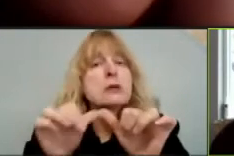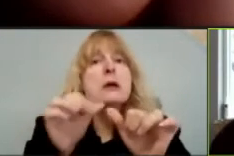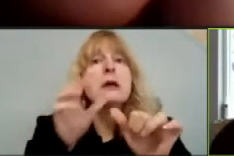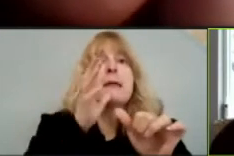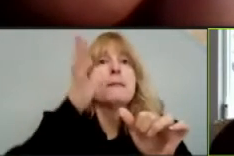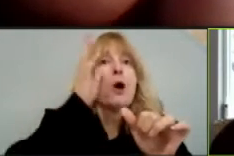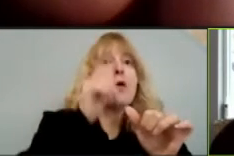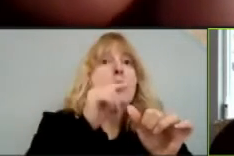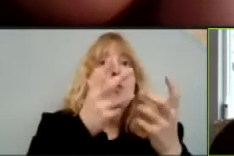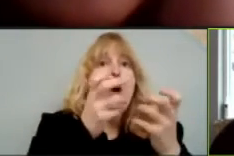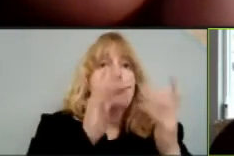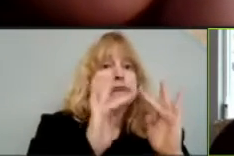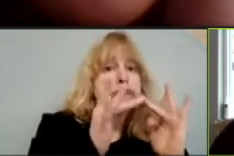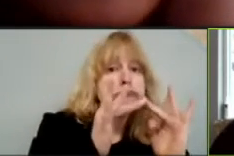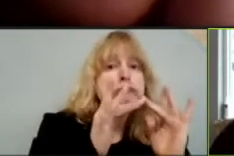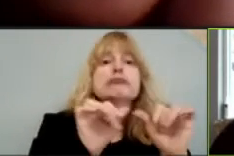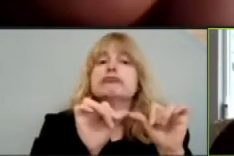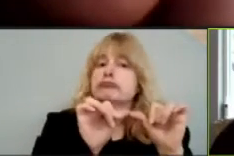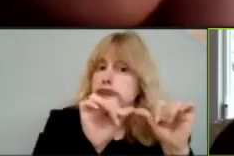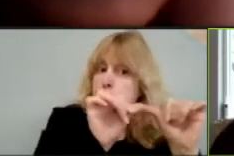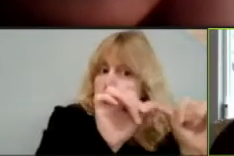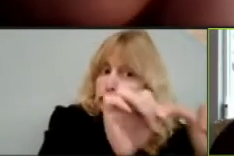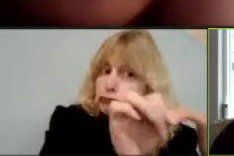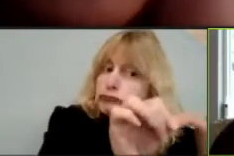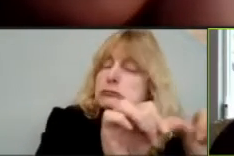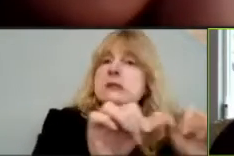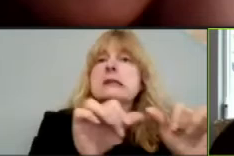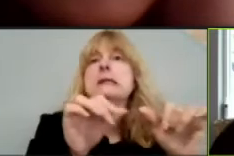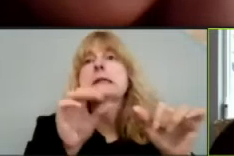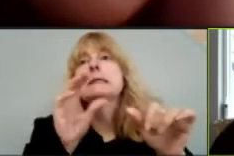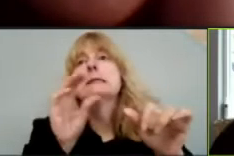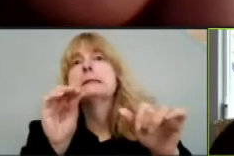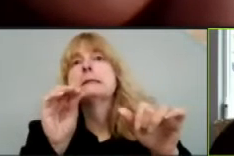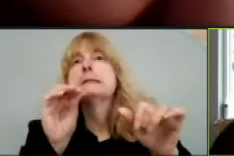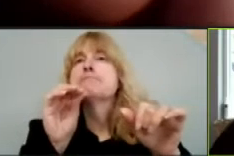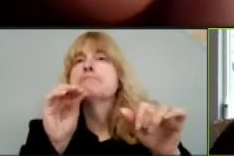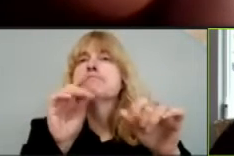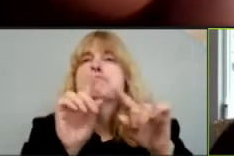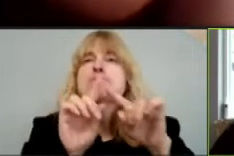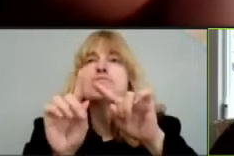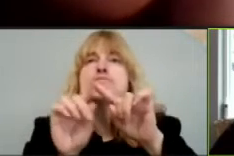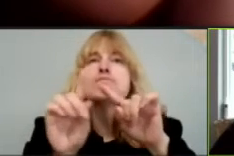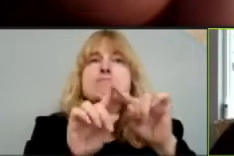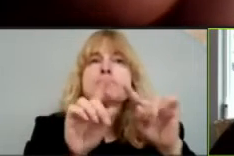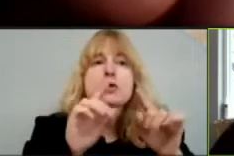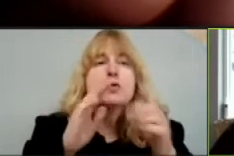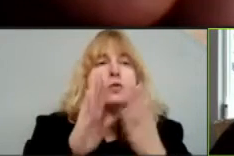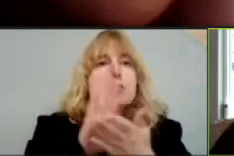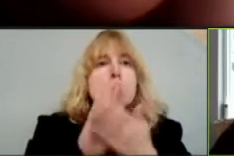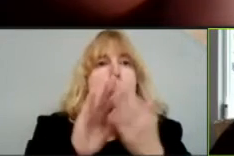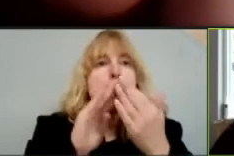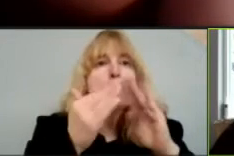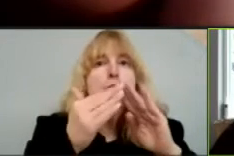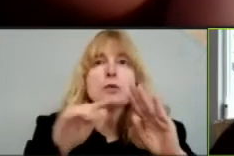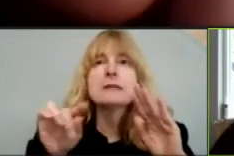well. And it ranges. Every school community is different, and every school's sort of protocols are tailored